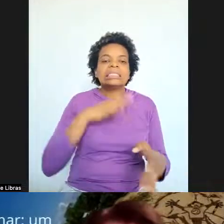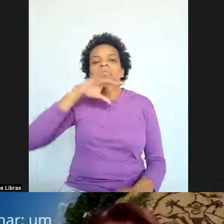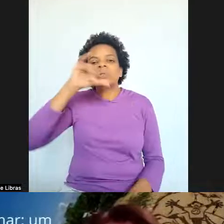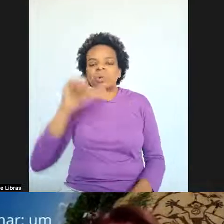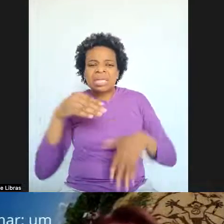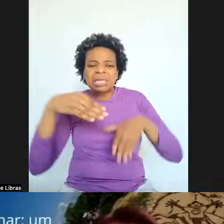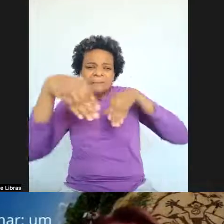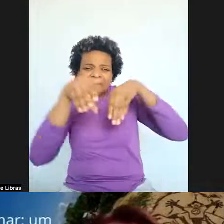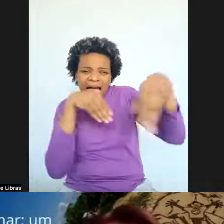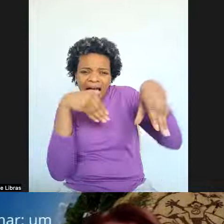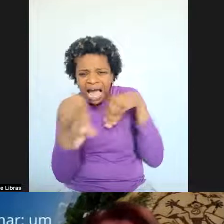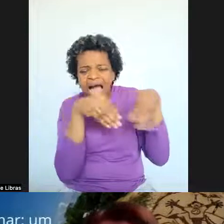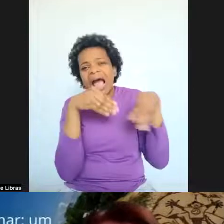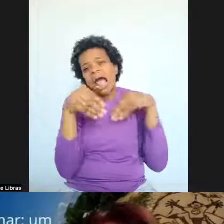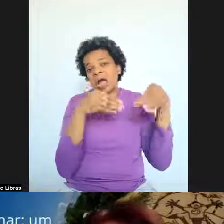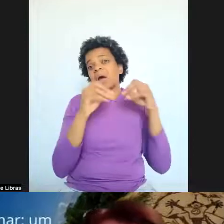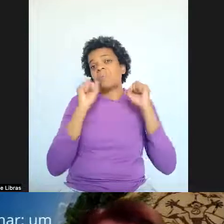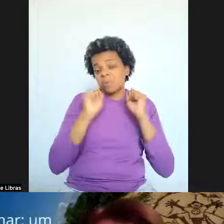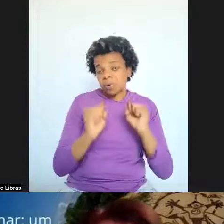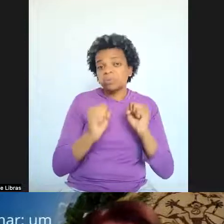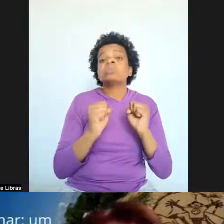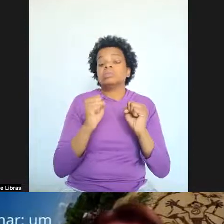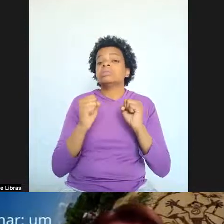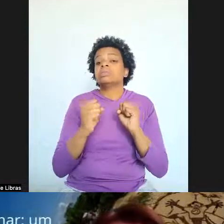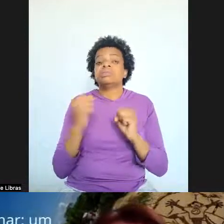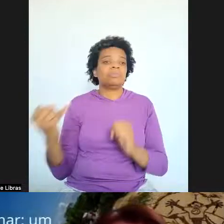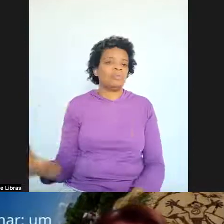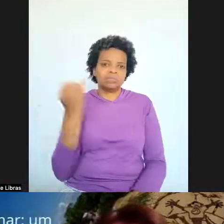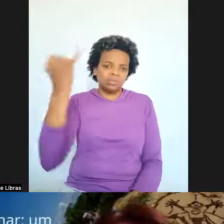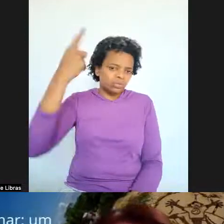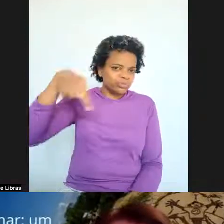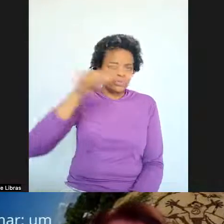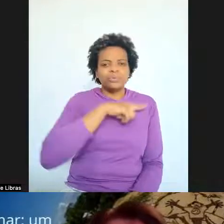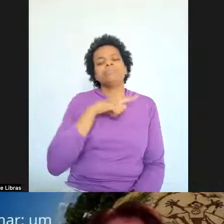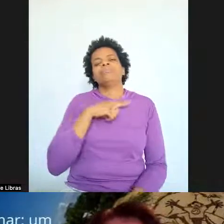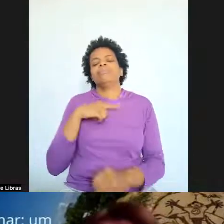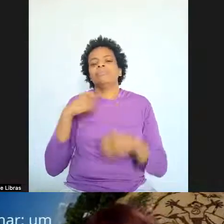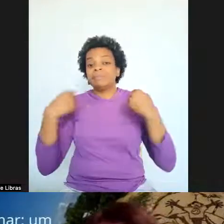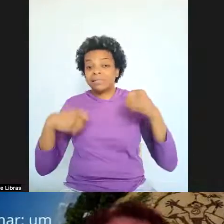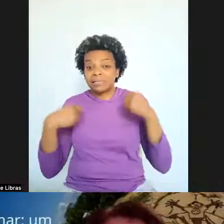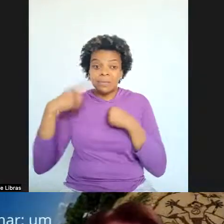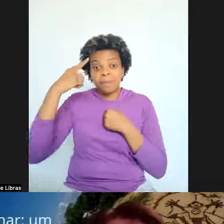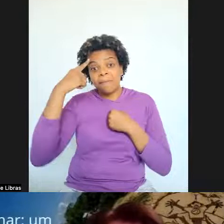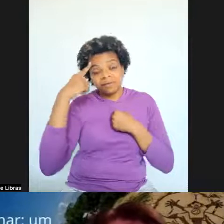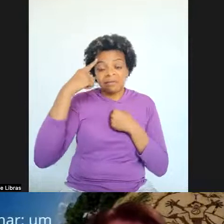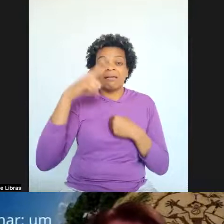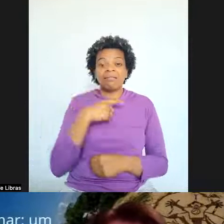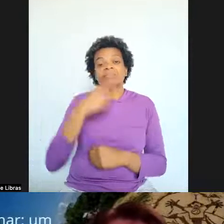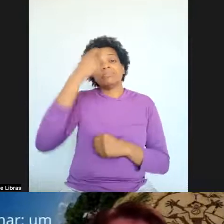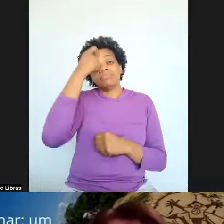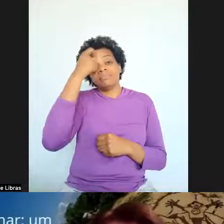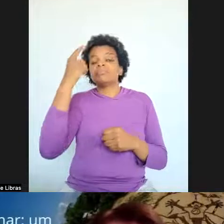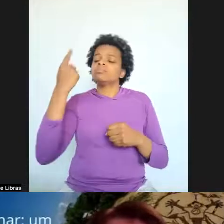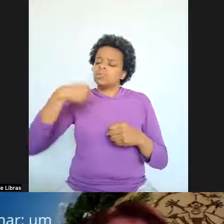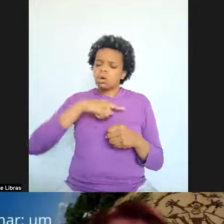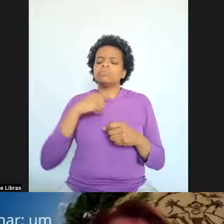pollution and contamination by plastic, which is one of the most important topics that